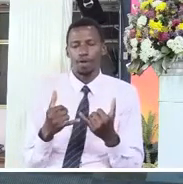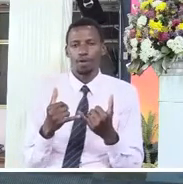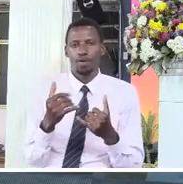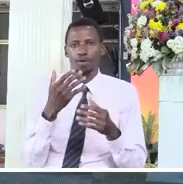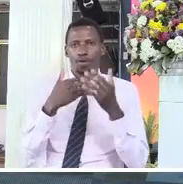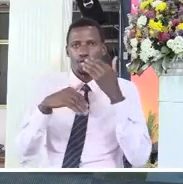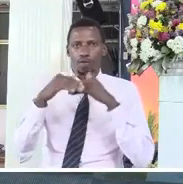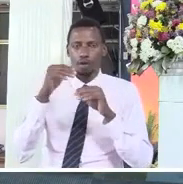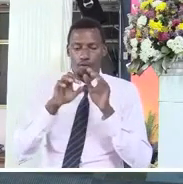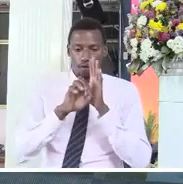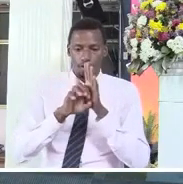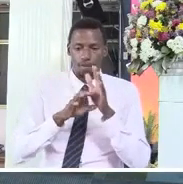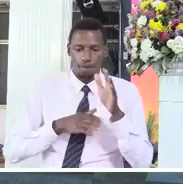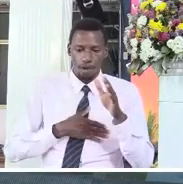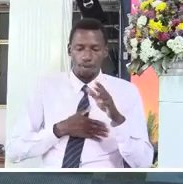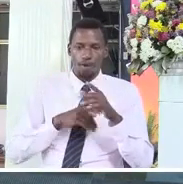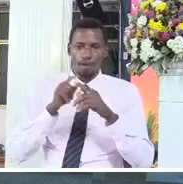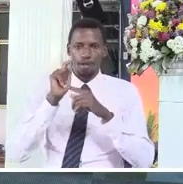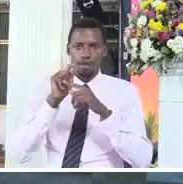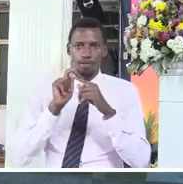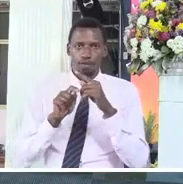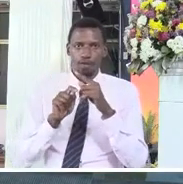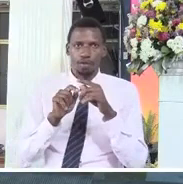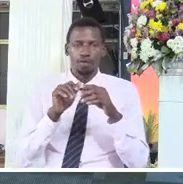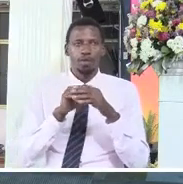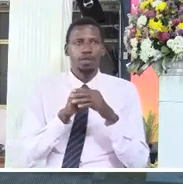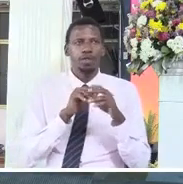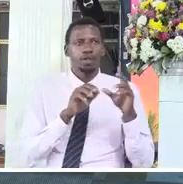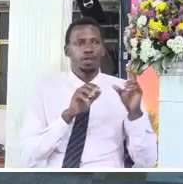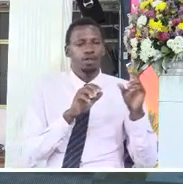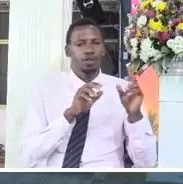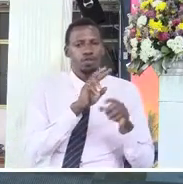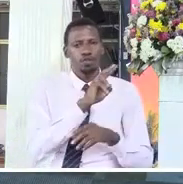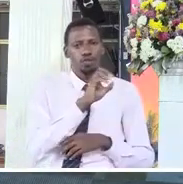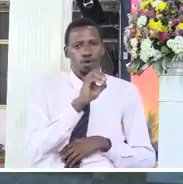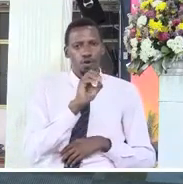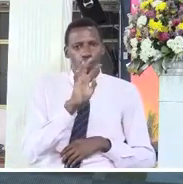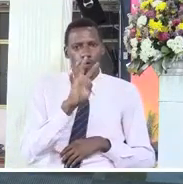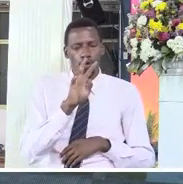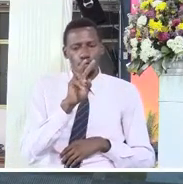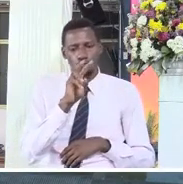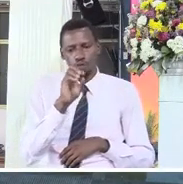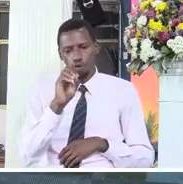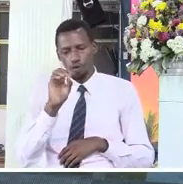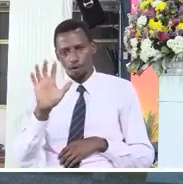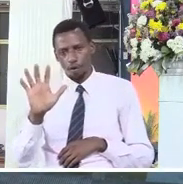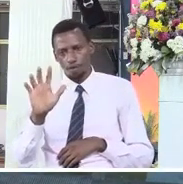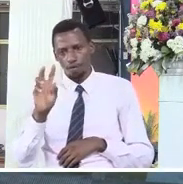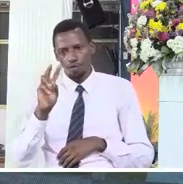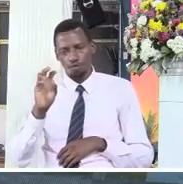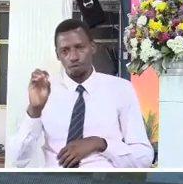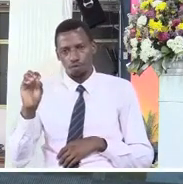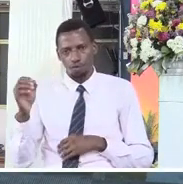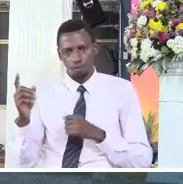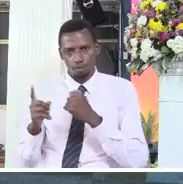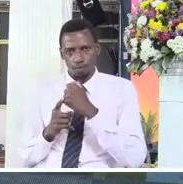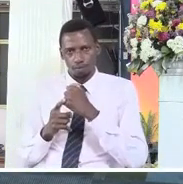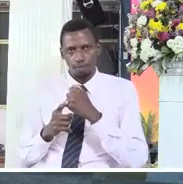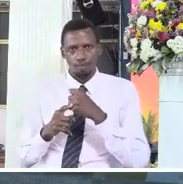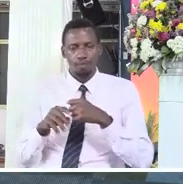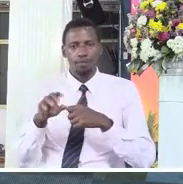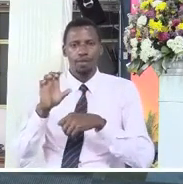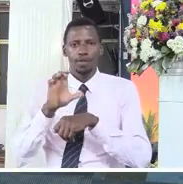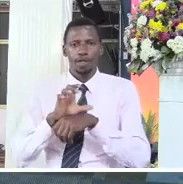our division, as they said, in 204, 205, 206, the church adopted